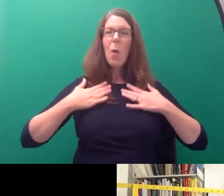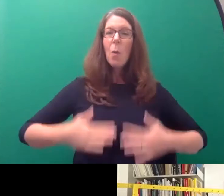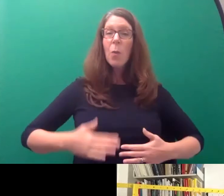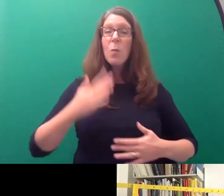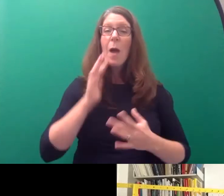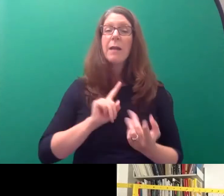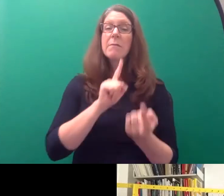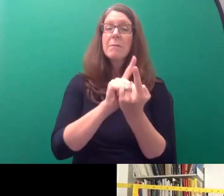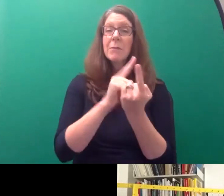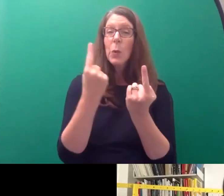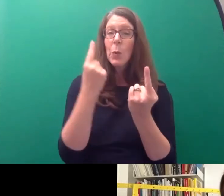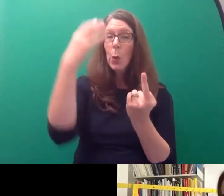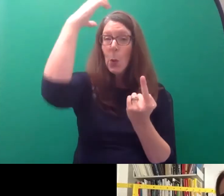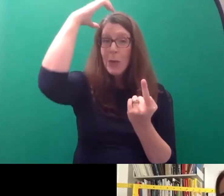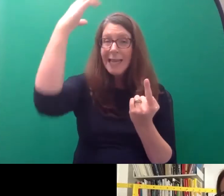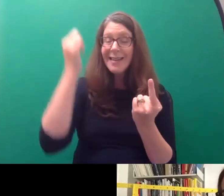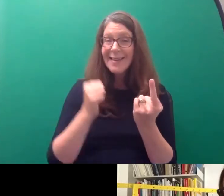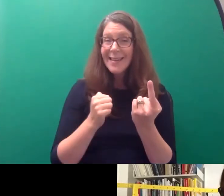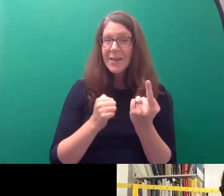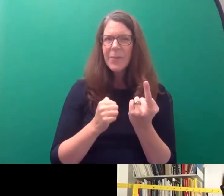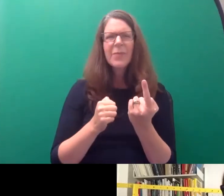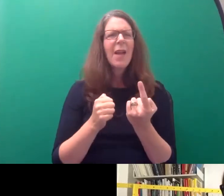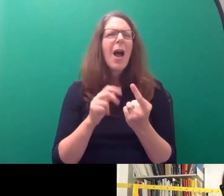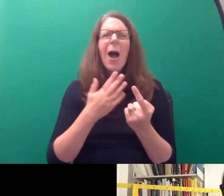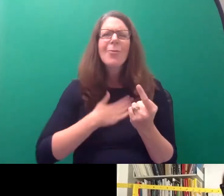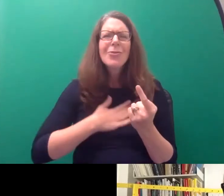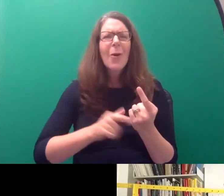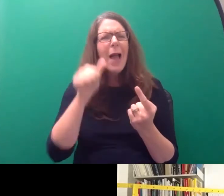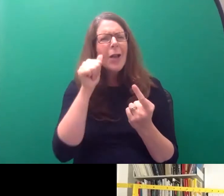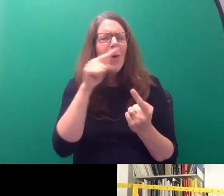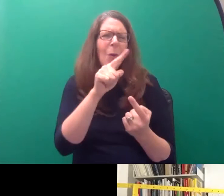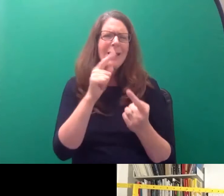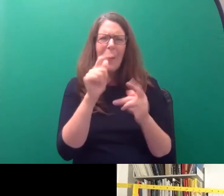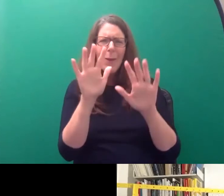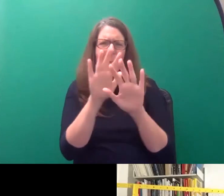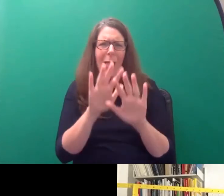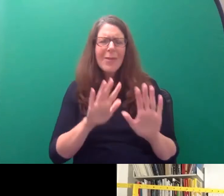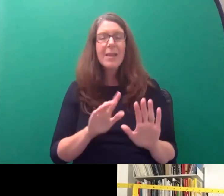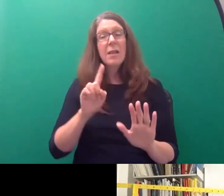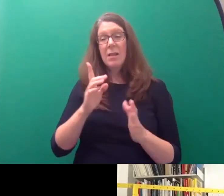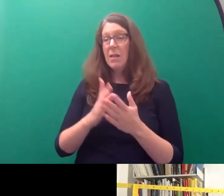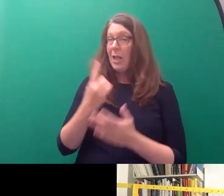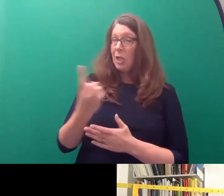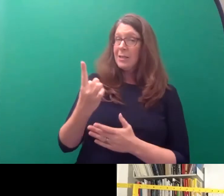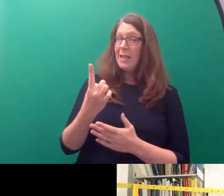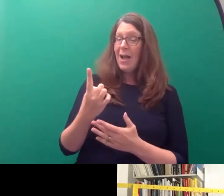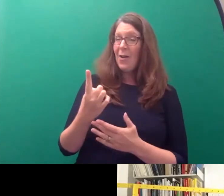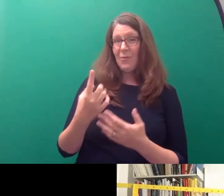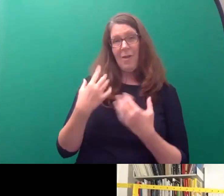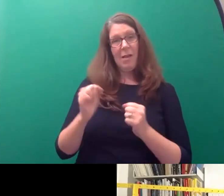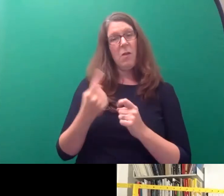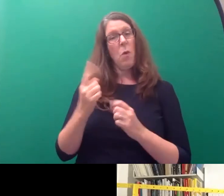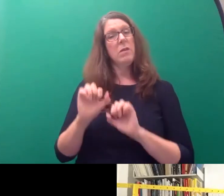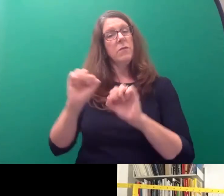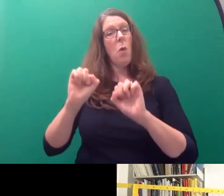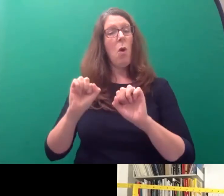wearing a wonderful La Fetiche jumper right now. Yeah. But it's about personality and individuality